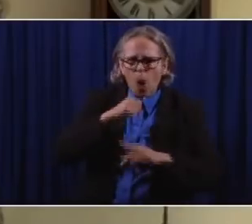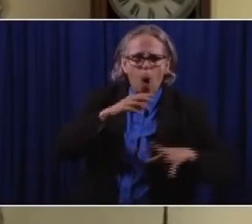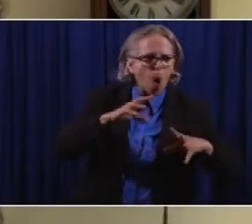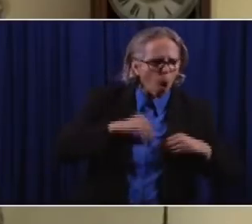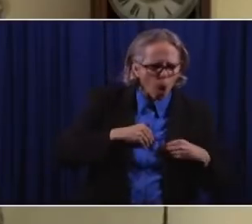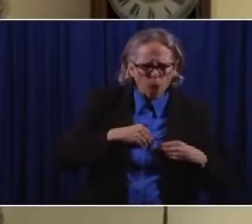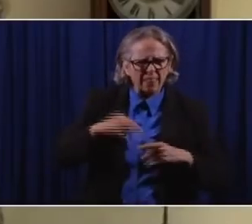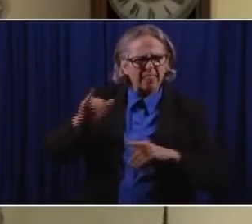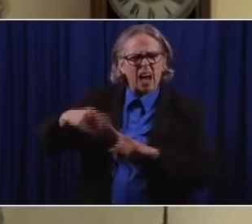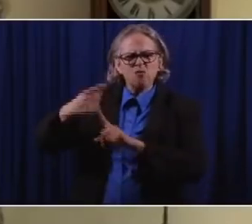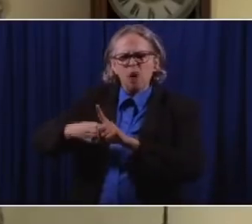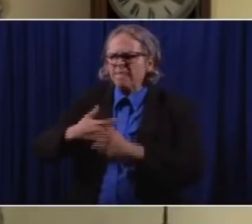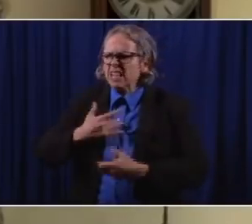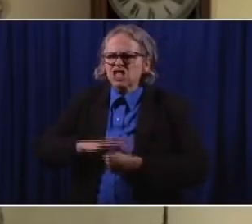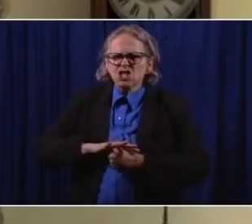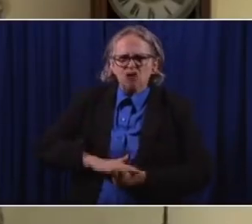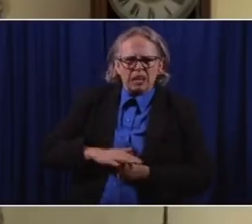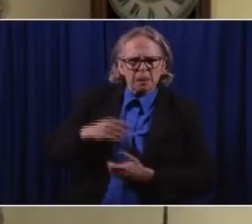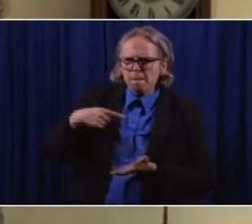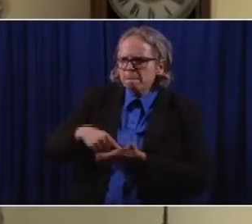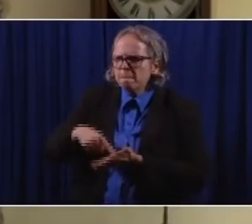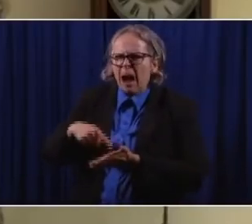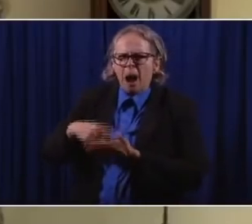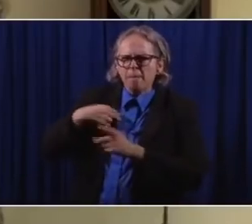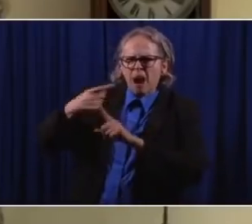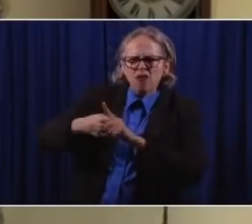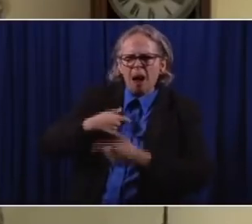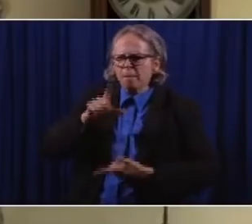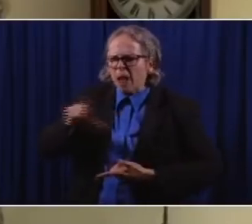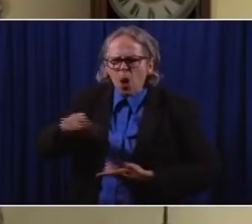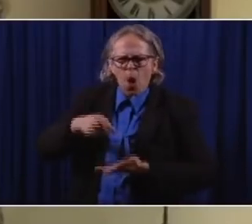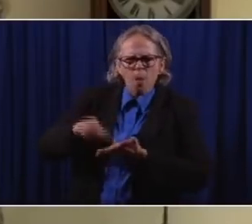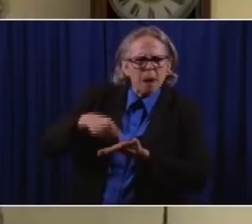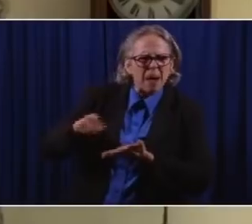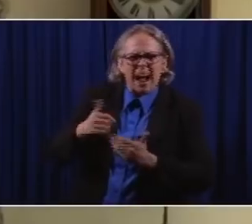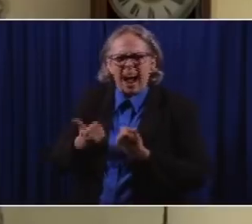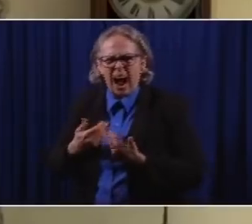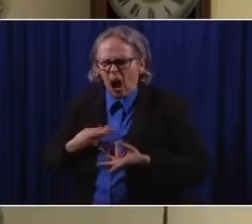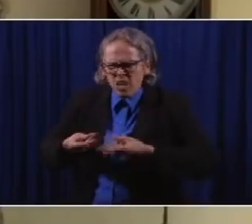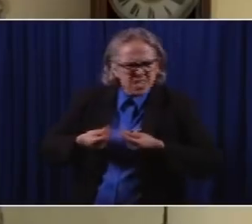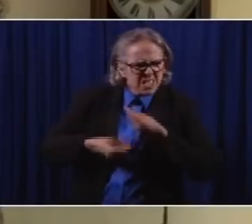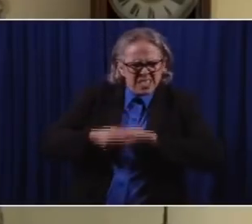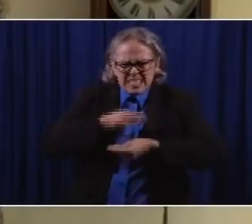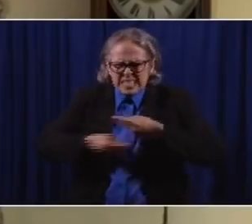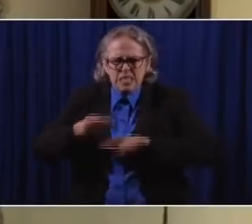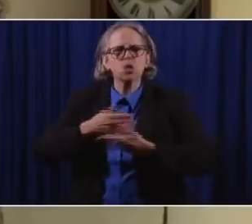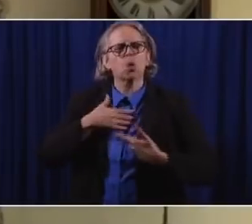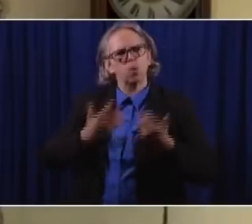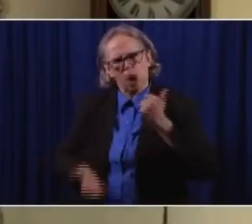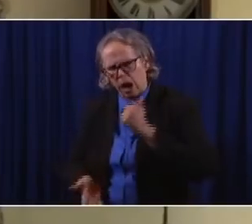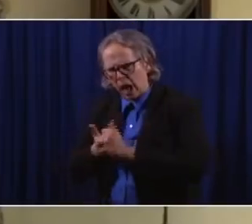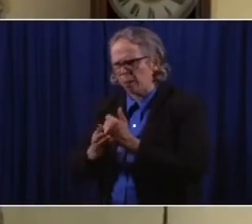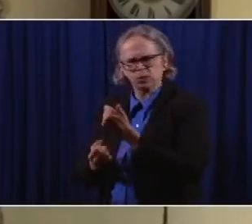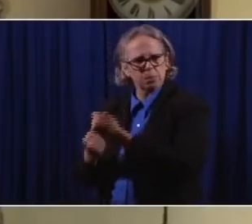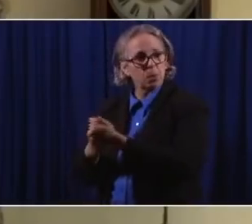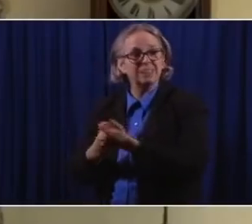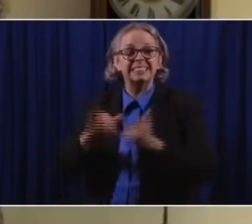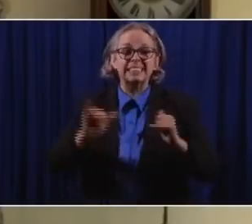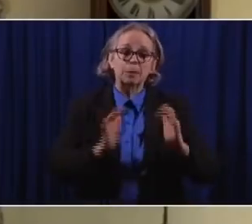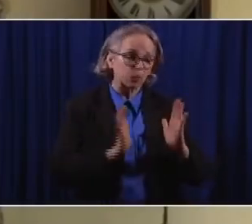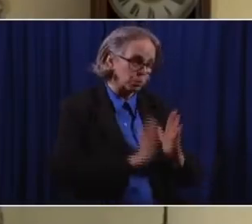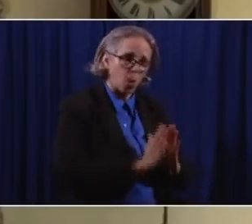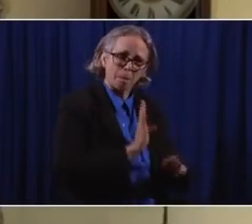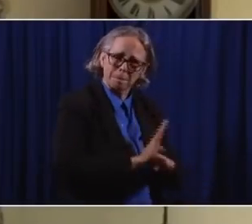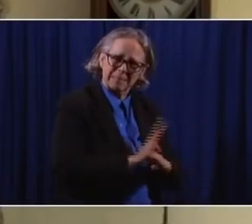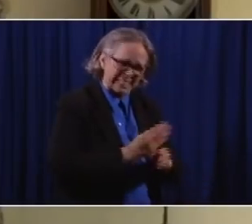need to help them deal with that the same way with some of our small businesses. So nothing to announce today.